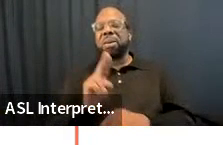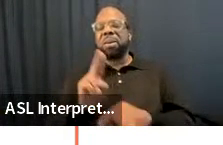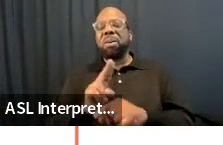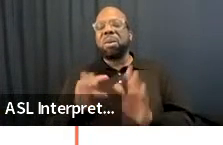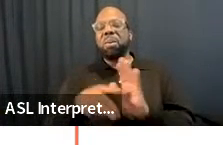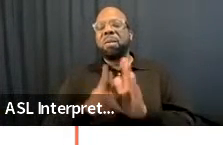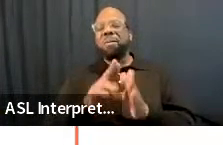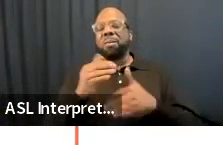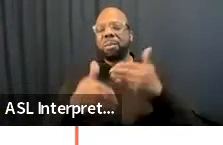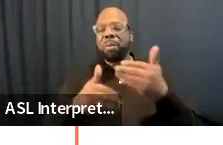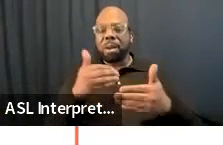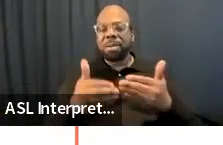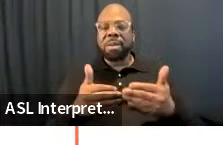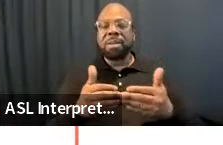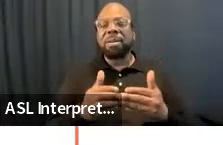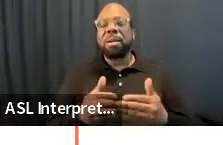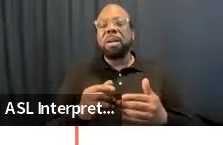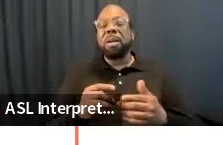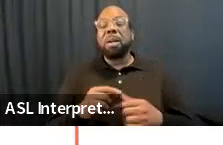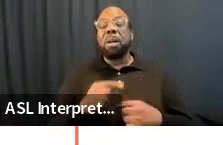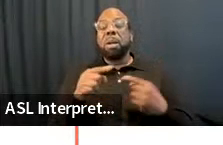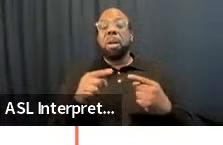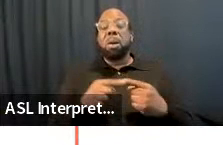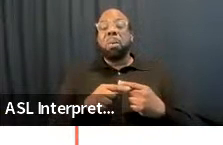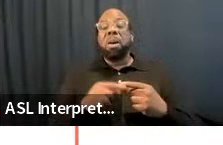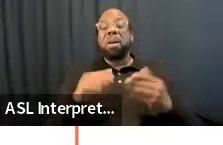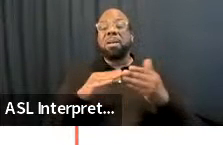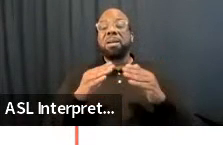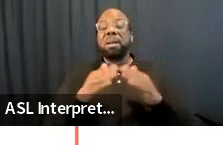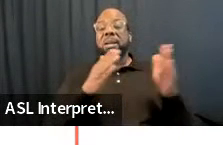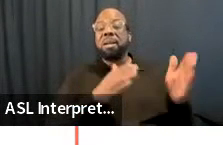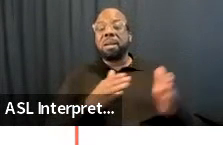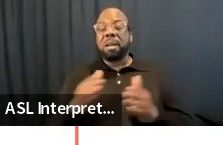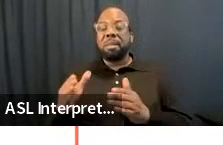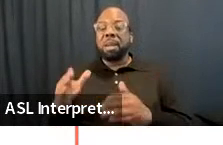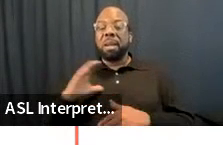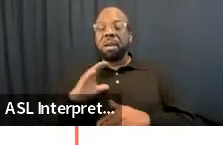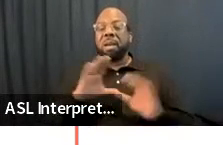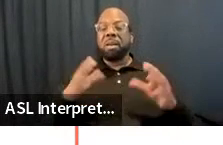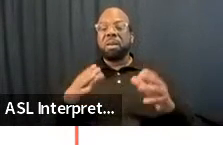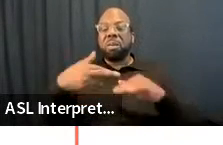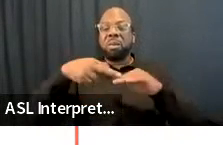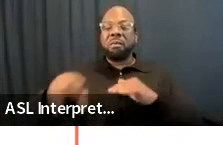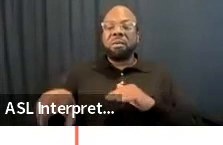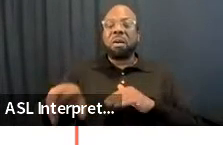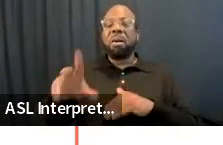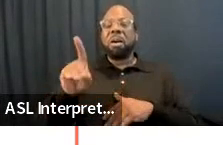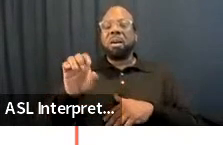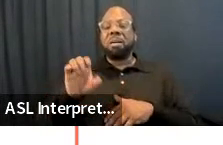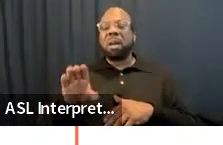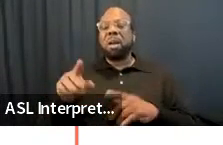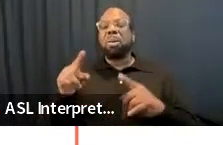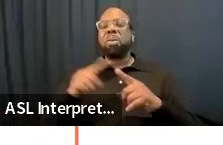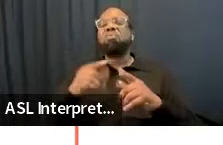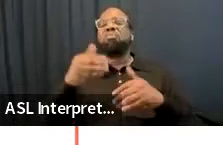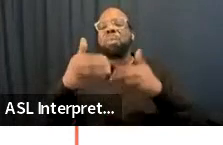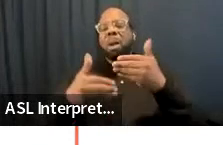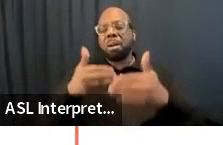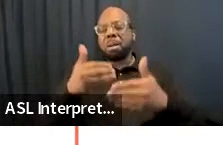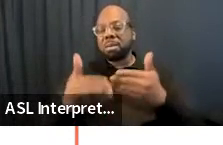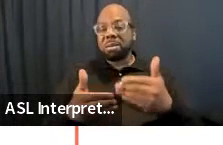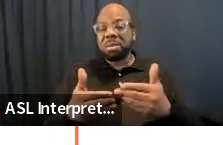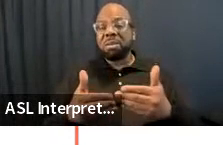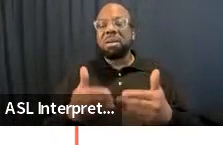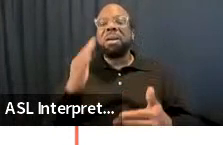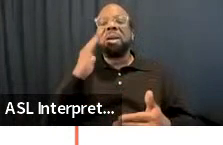Once the City Planning Commission has referred the document to the process,